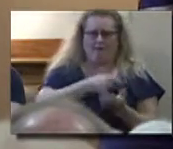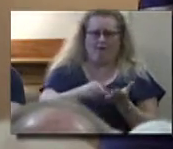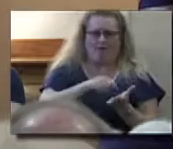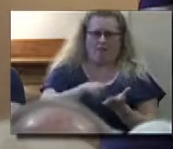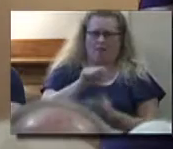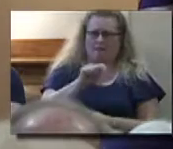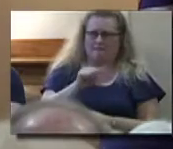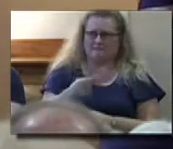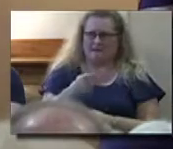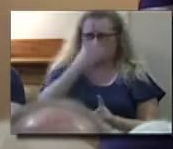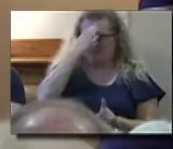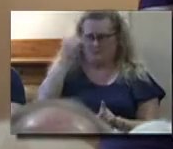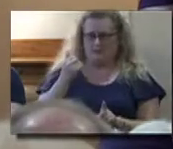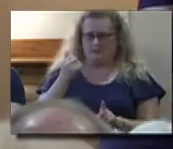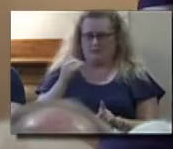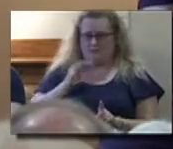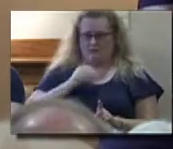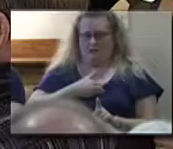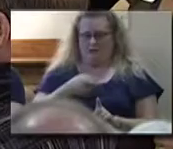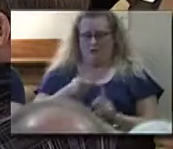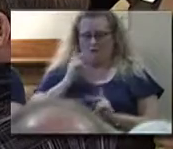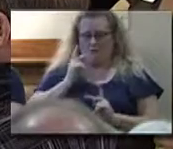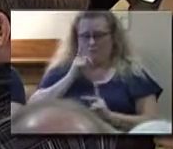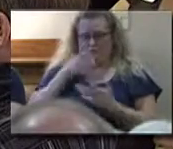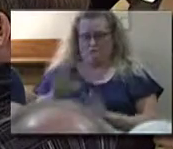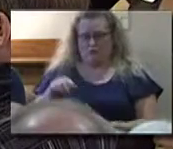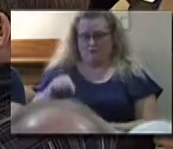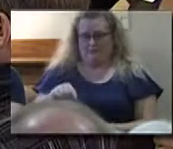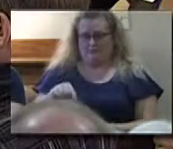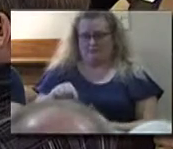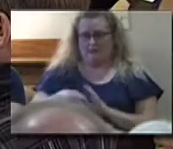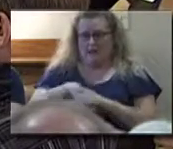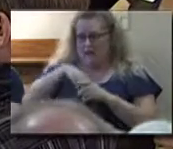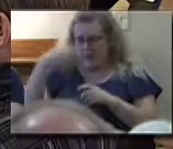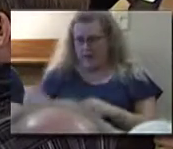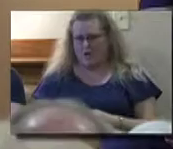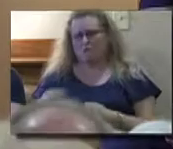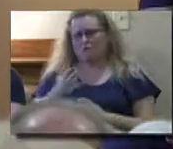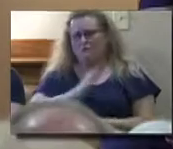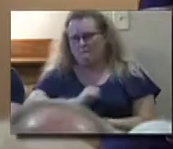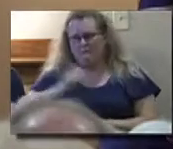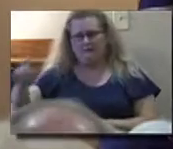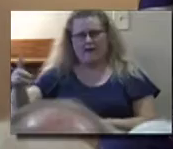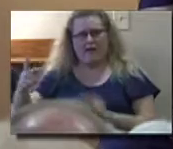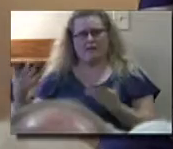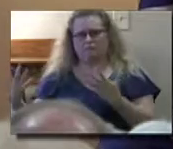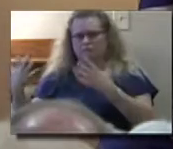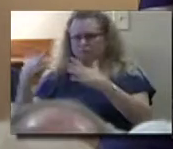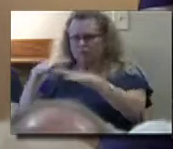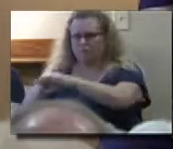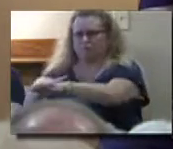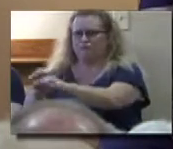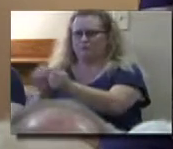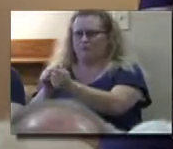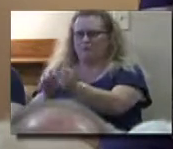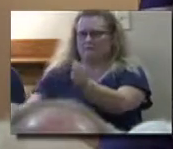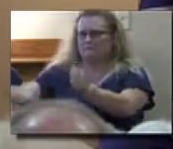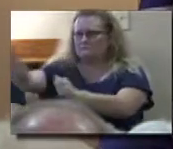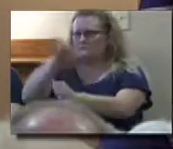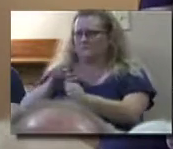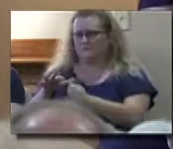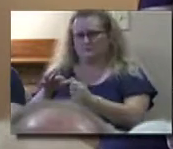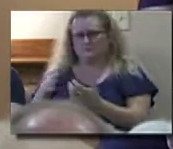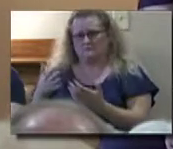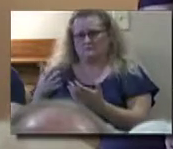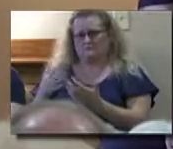graduates usually go back and reintegrate into society and become law-abiding,